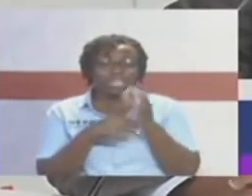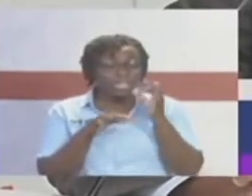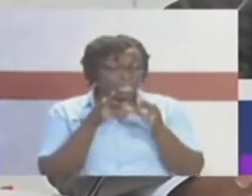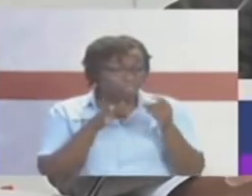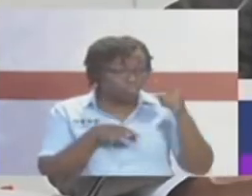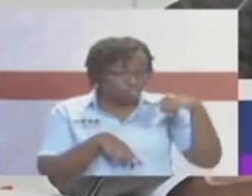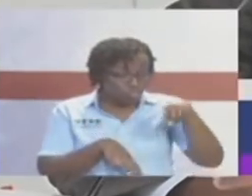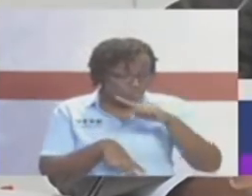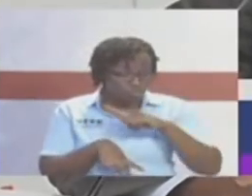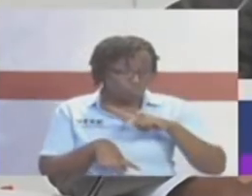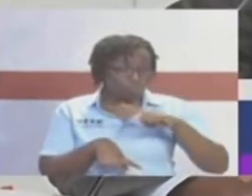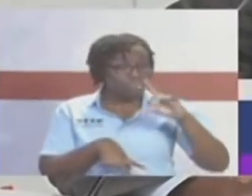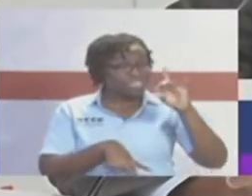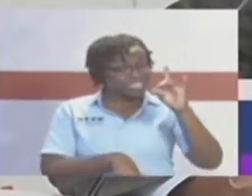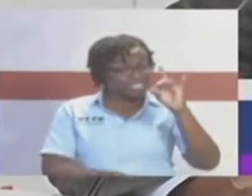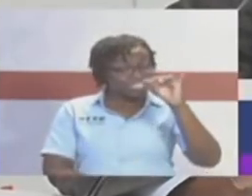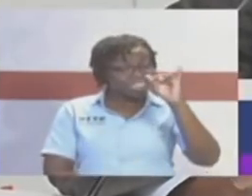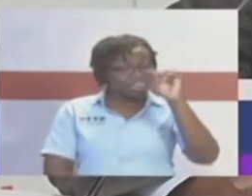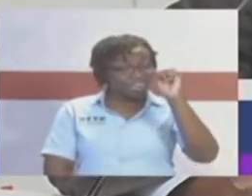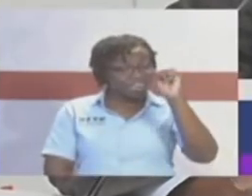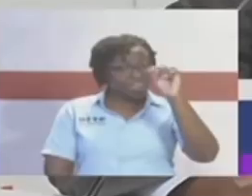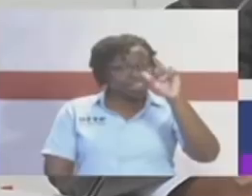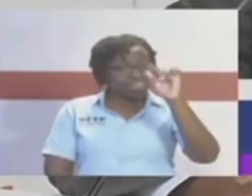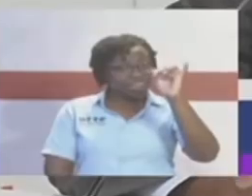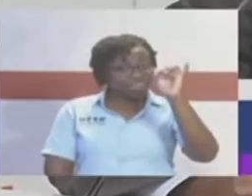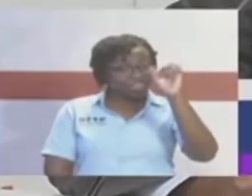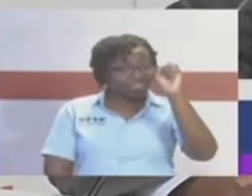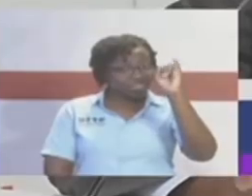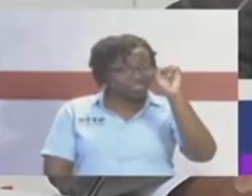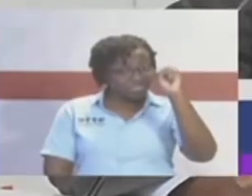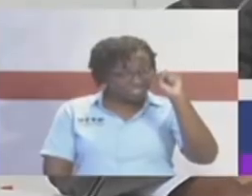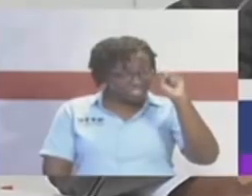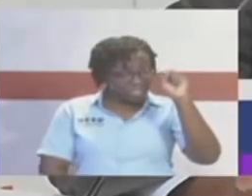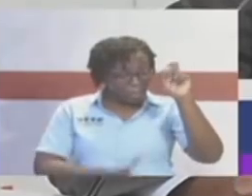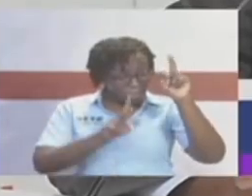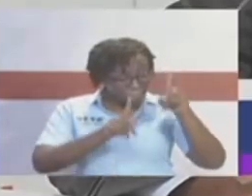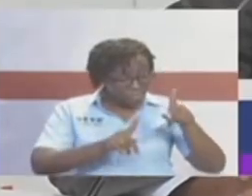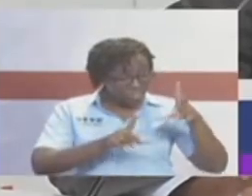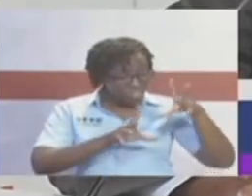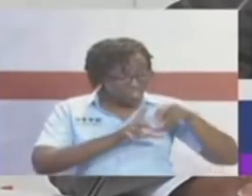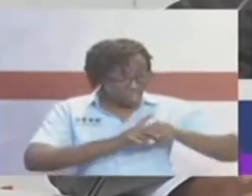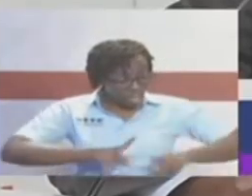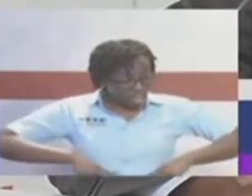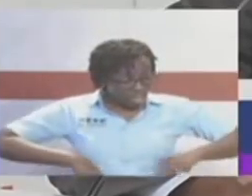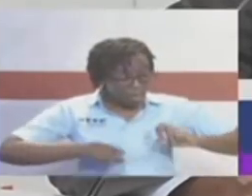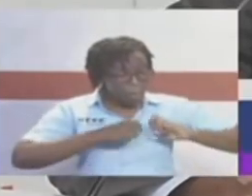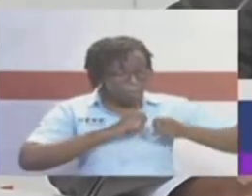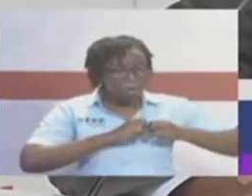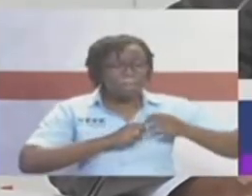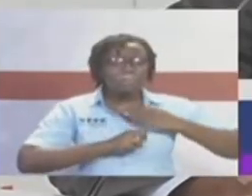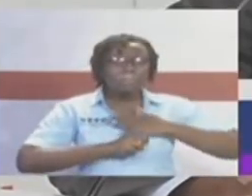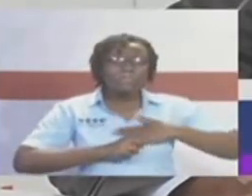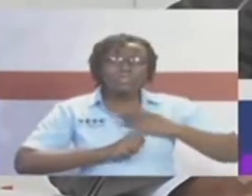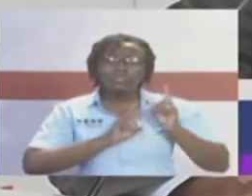you are a dialysis patient, please go and get vaccinated.